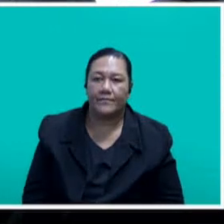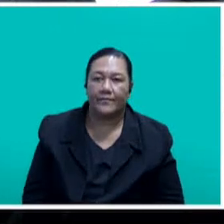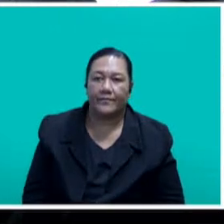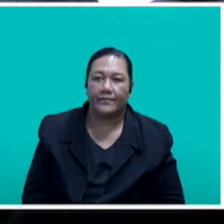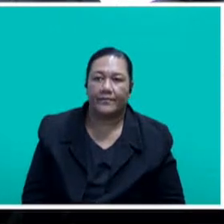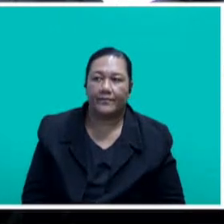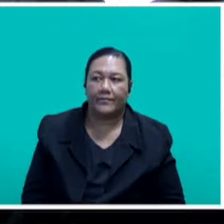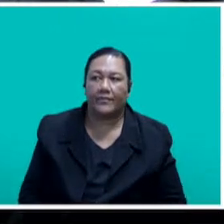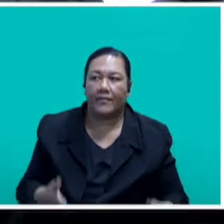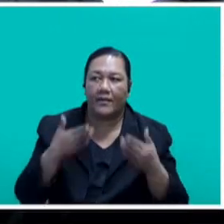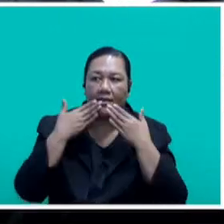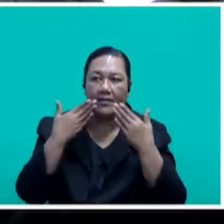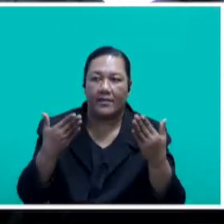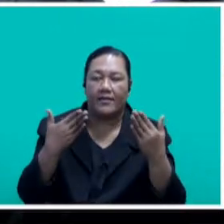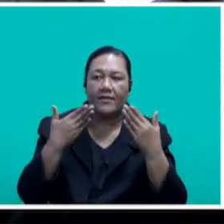Thank you.